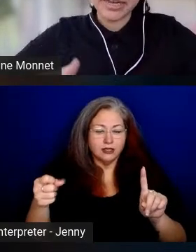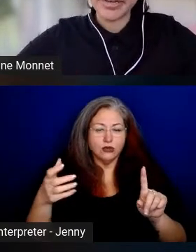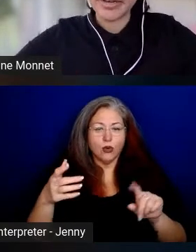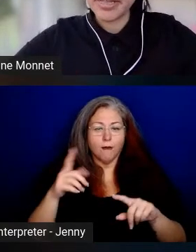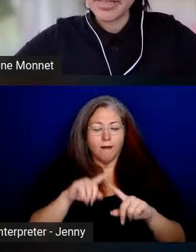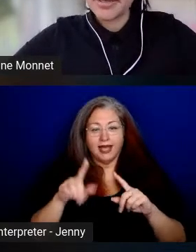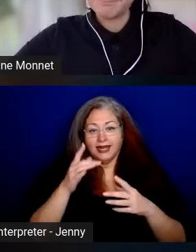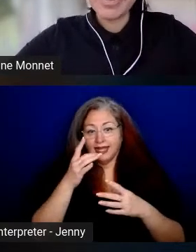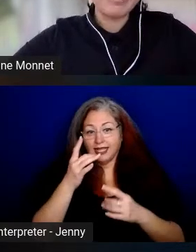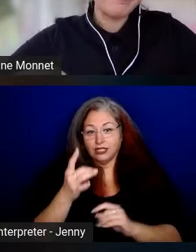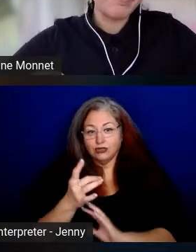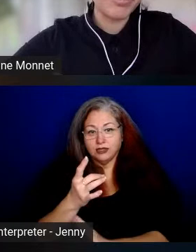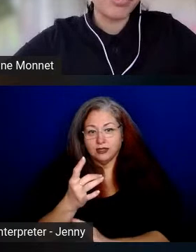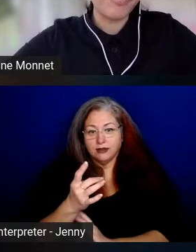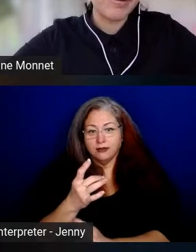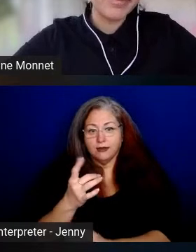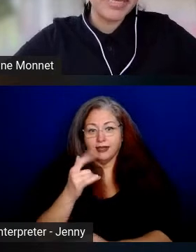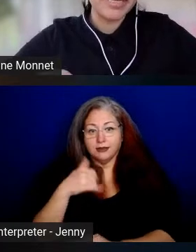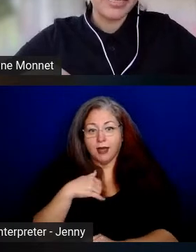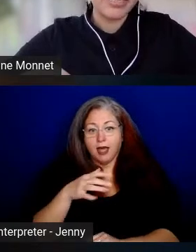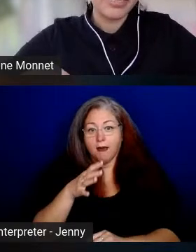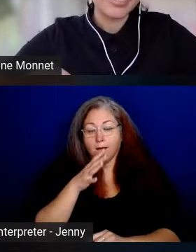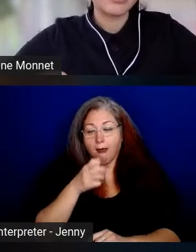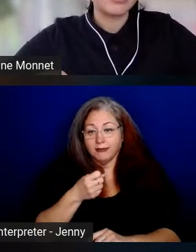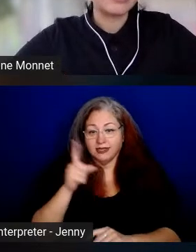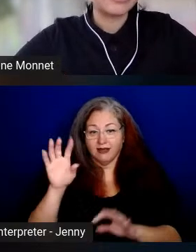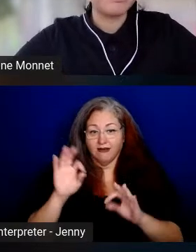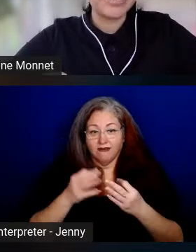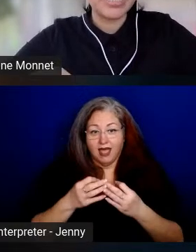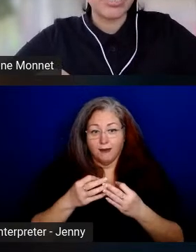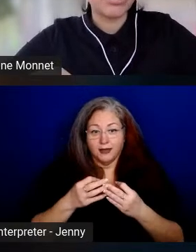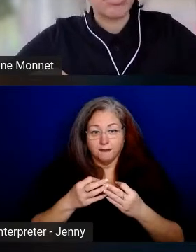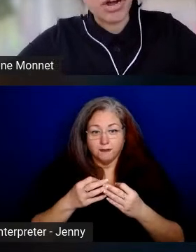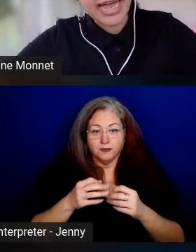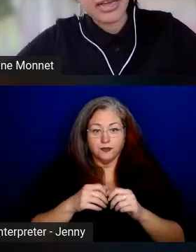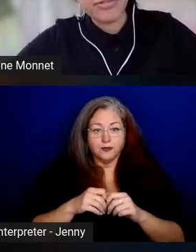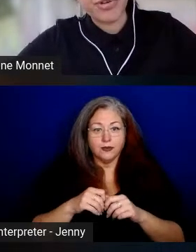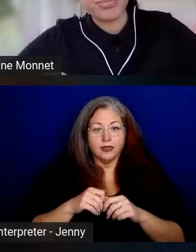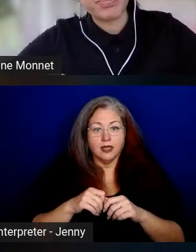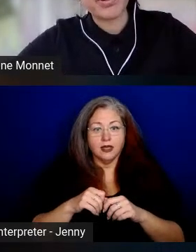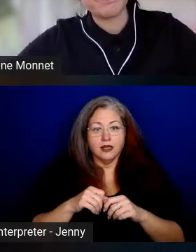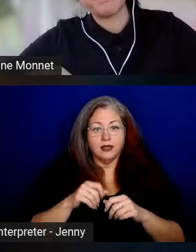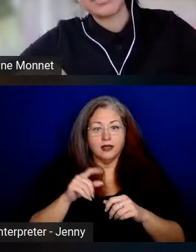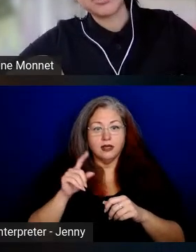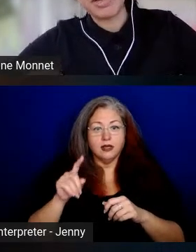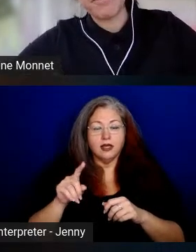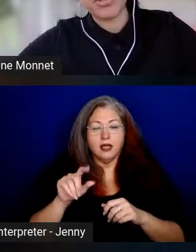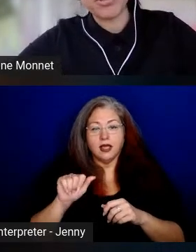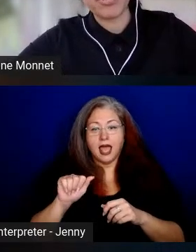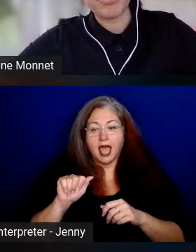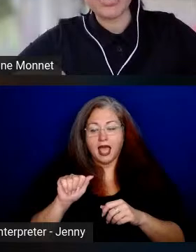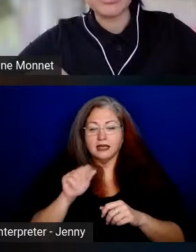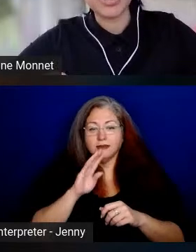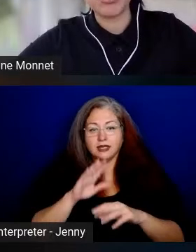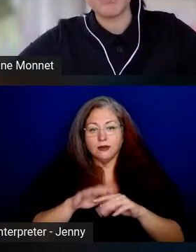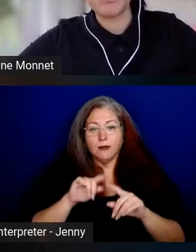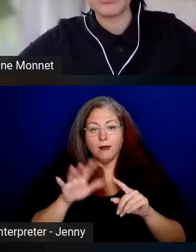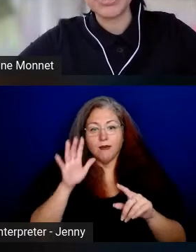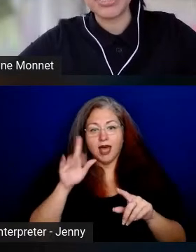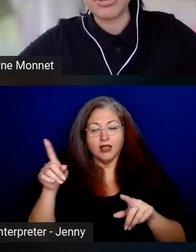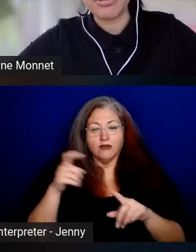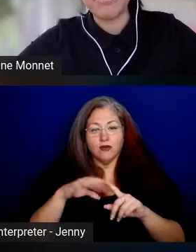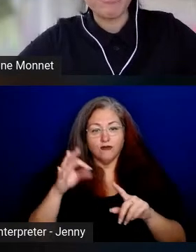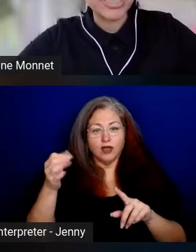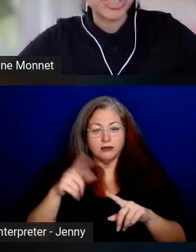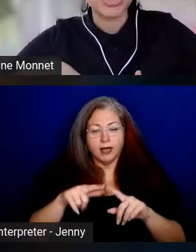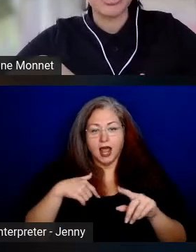because My mother's family in Kiriganzibi, they're Anglophone, but because my father's from France, I grew up mostly